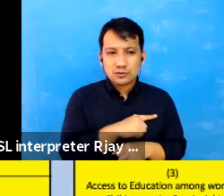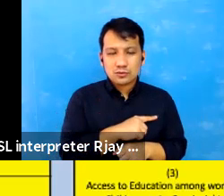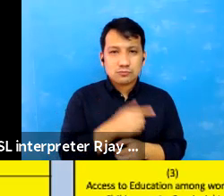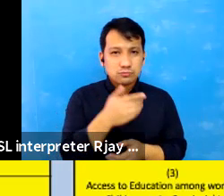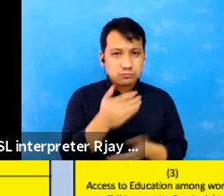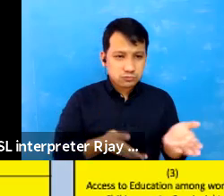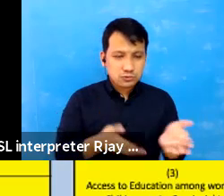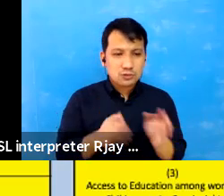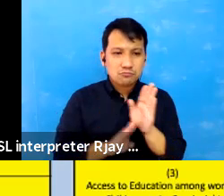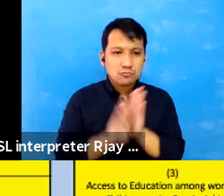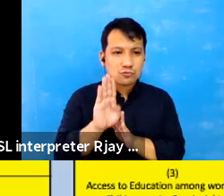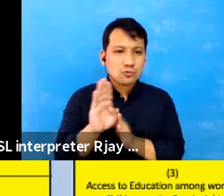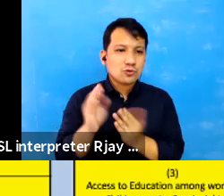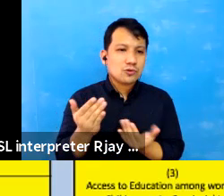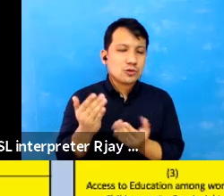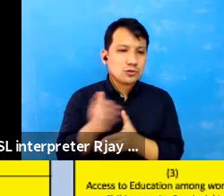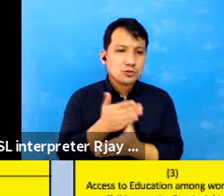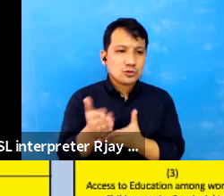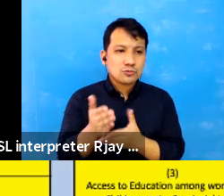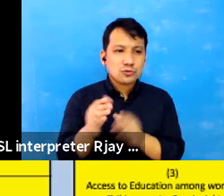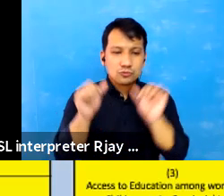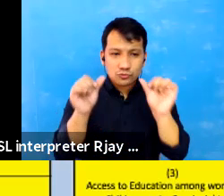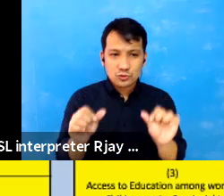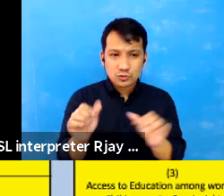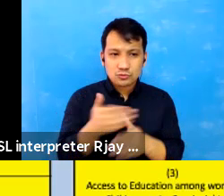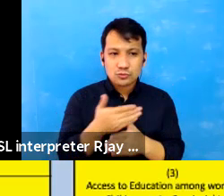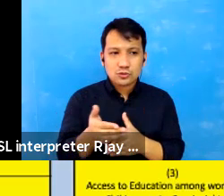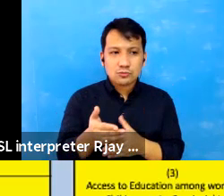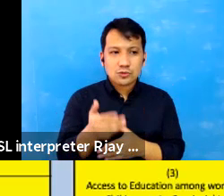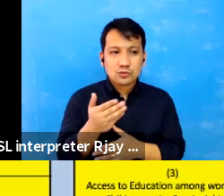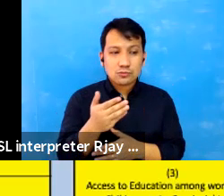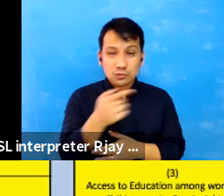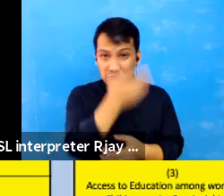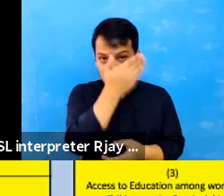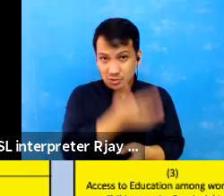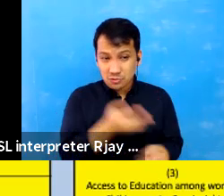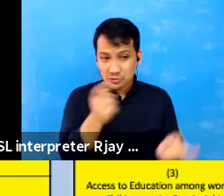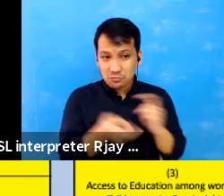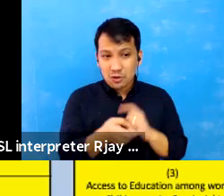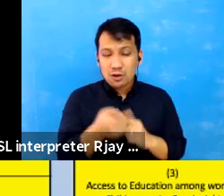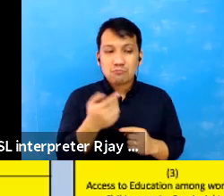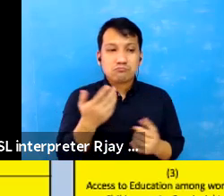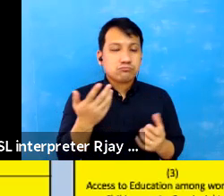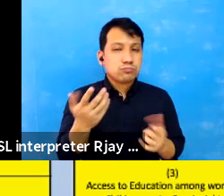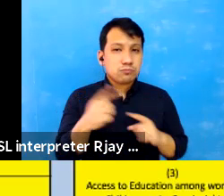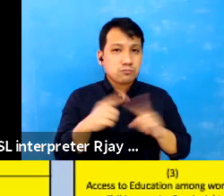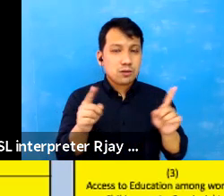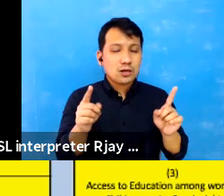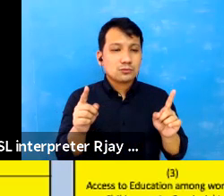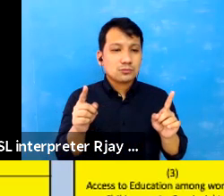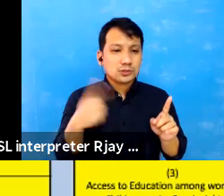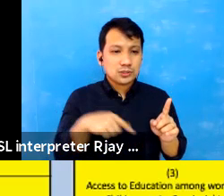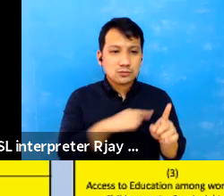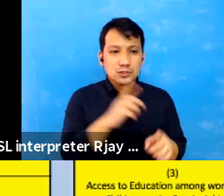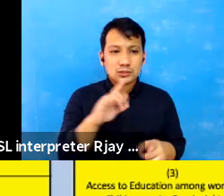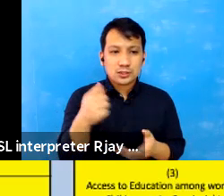some improvement as shown in the changes of our color codes. However, our resilient